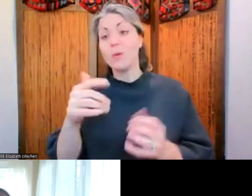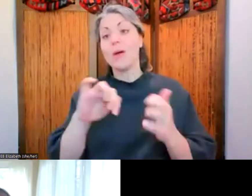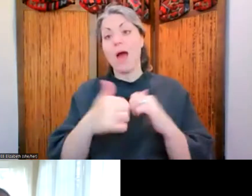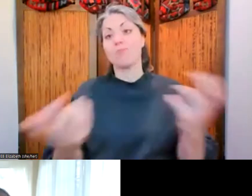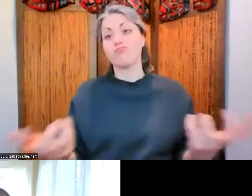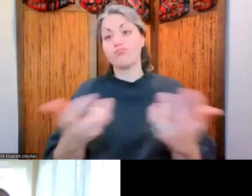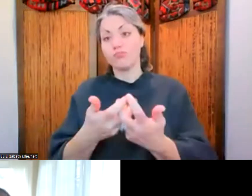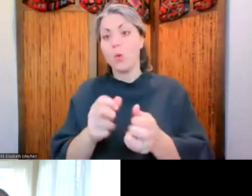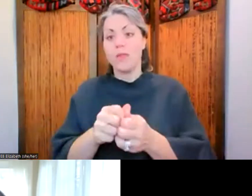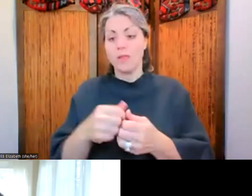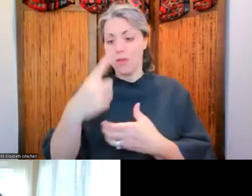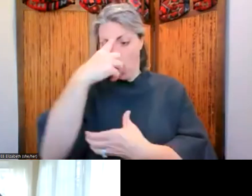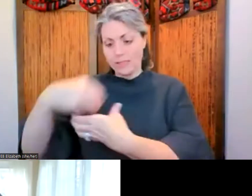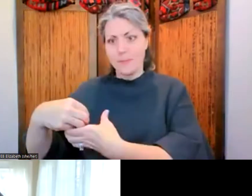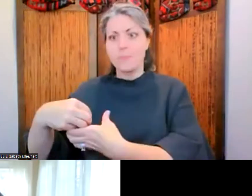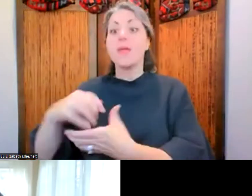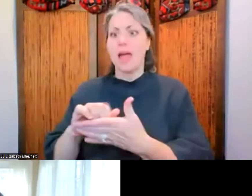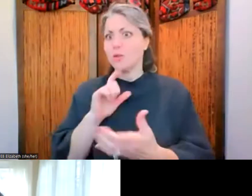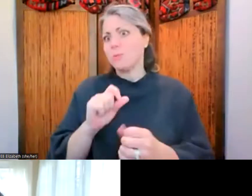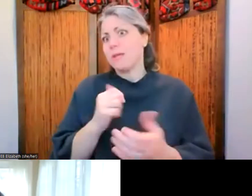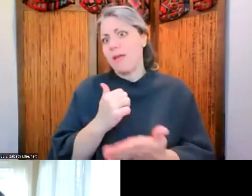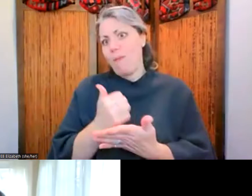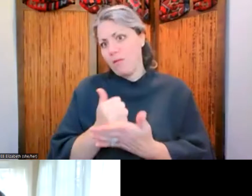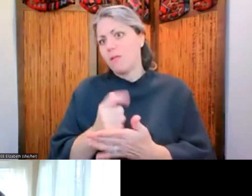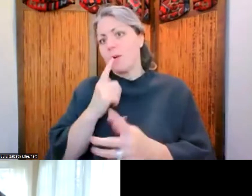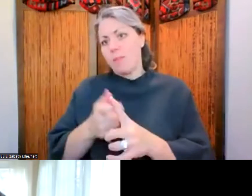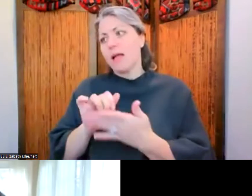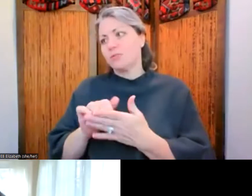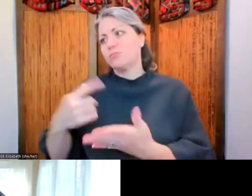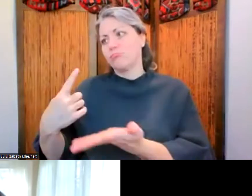and how to approach that might be helpful from that talk as well.